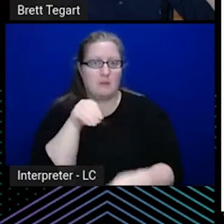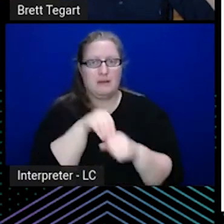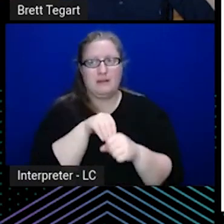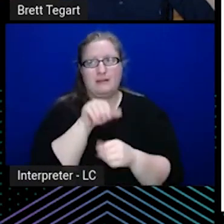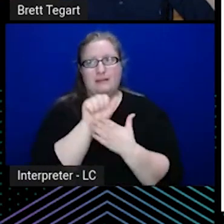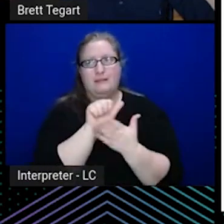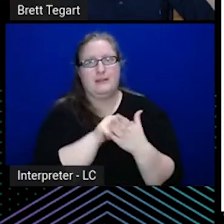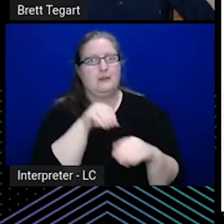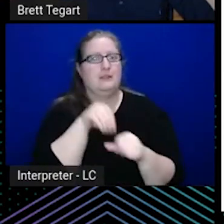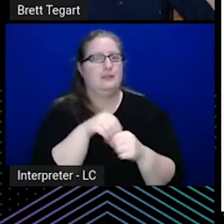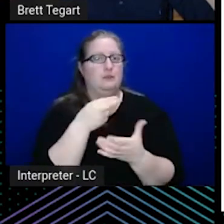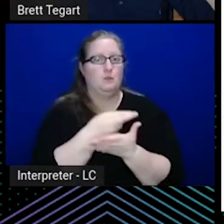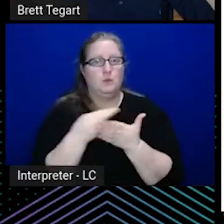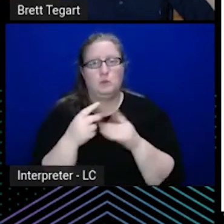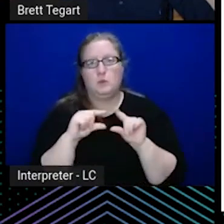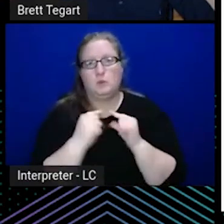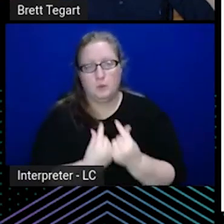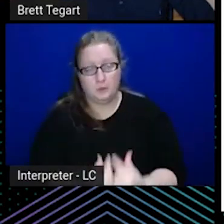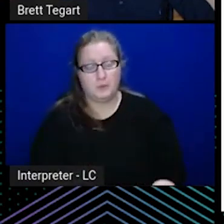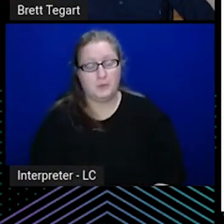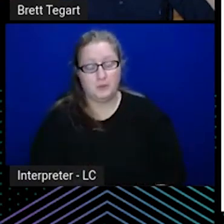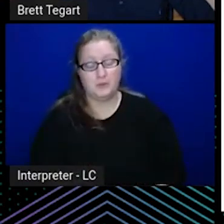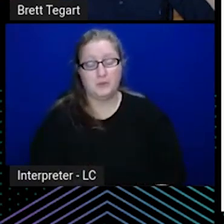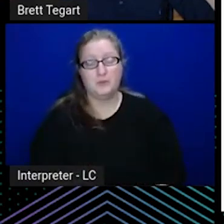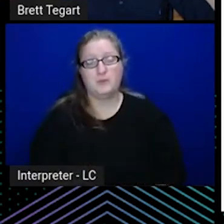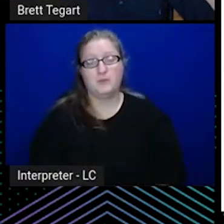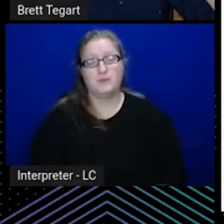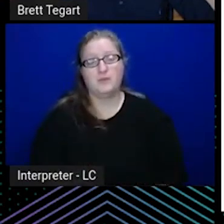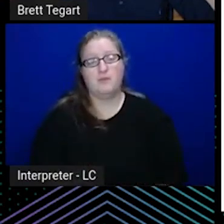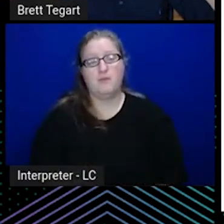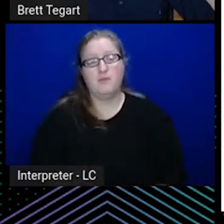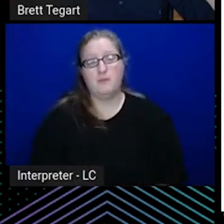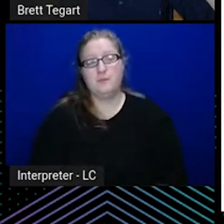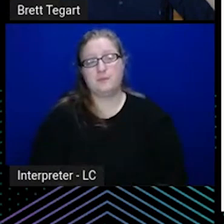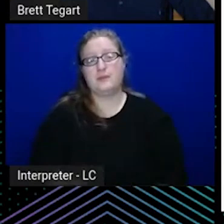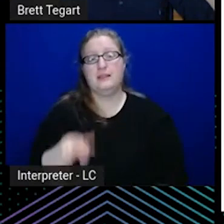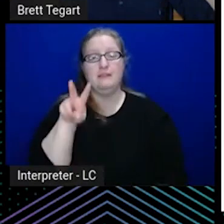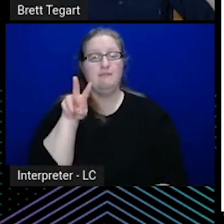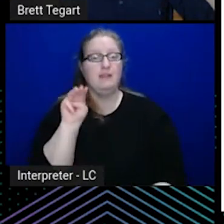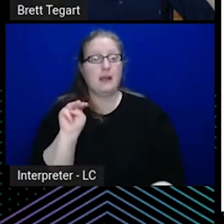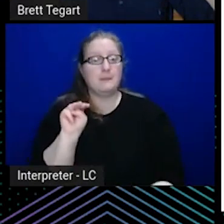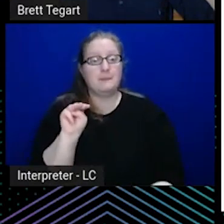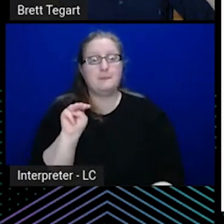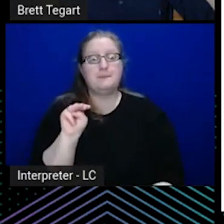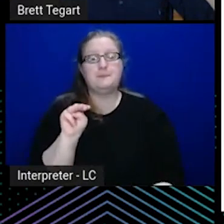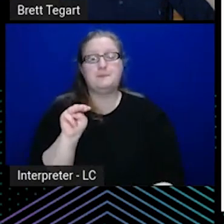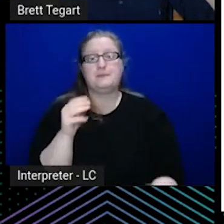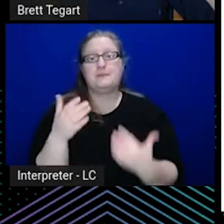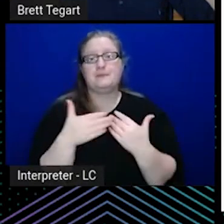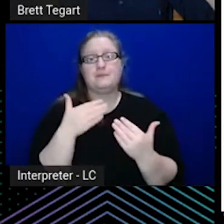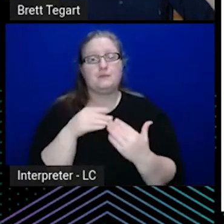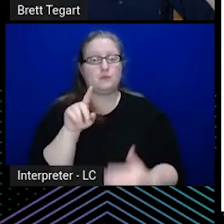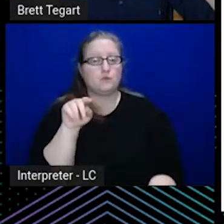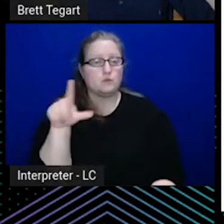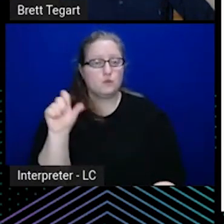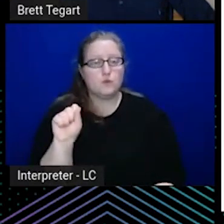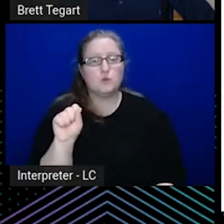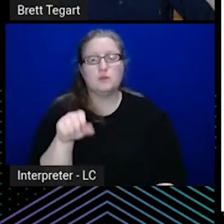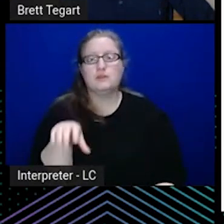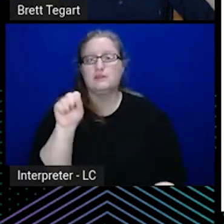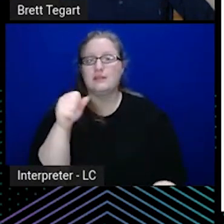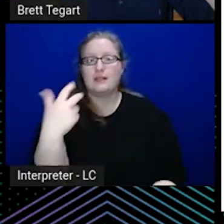resource group, right? It's the VMs, the EC2s, the S3 buckets, the